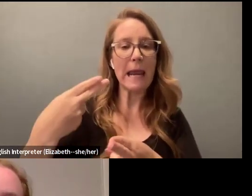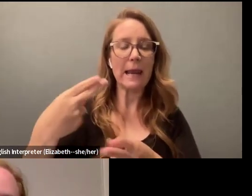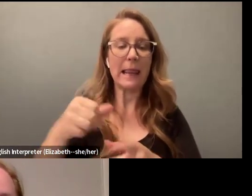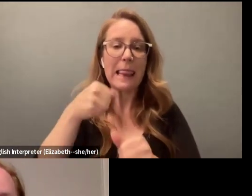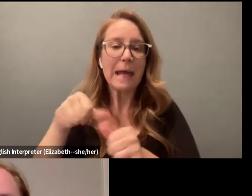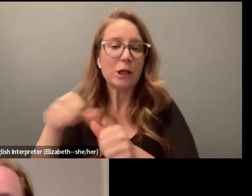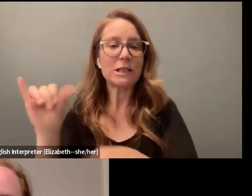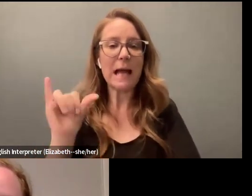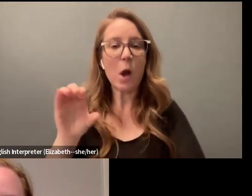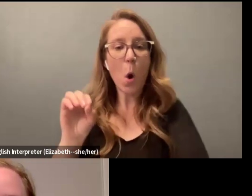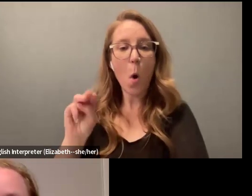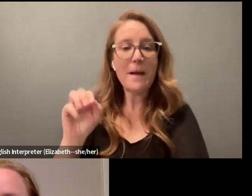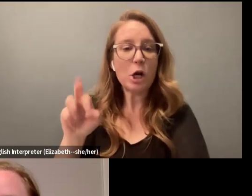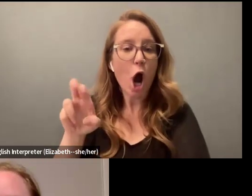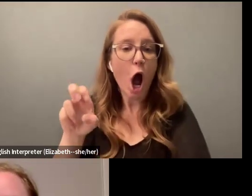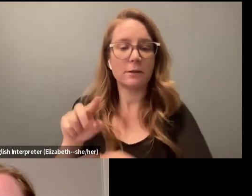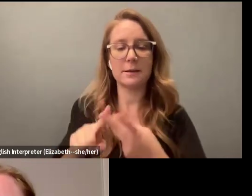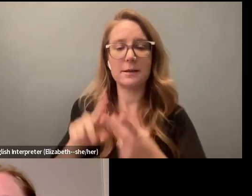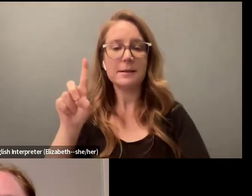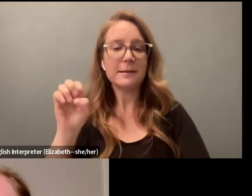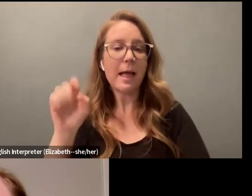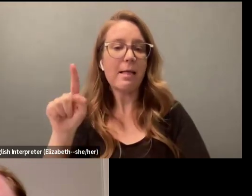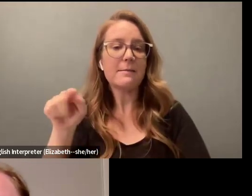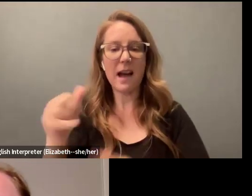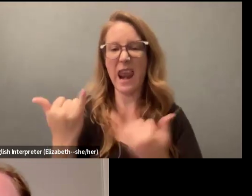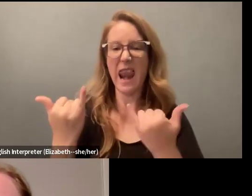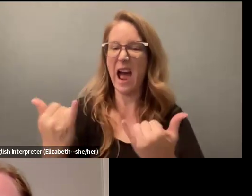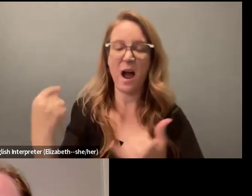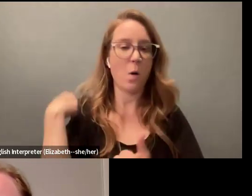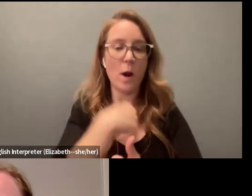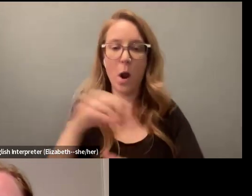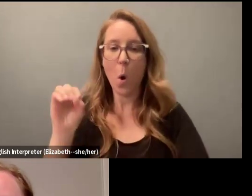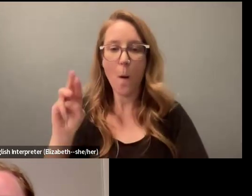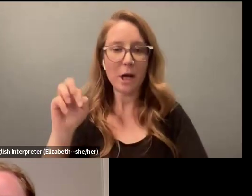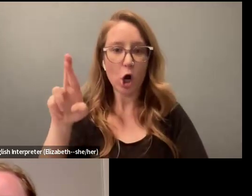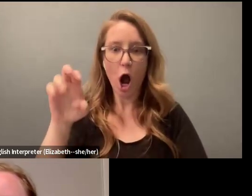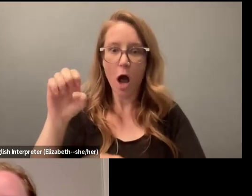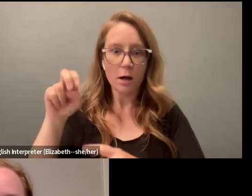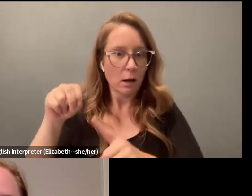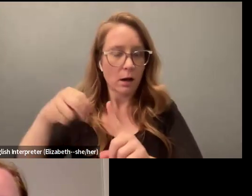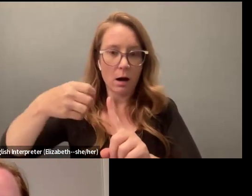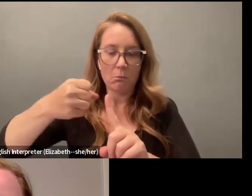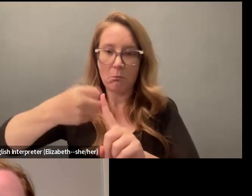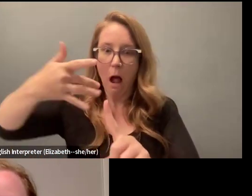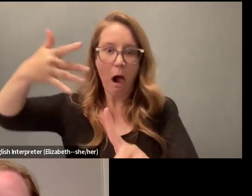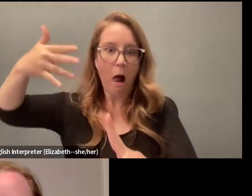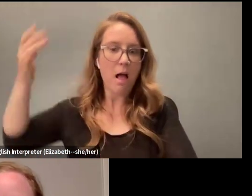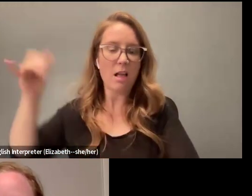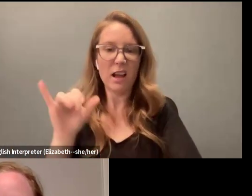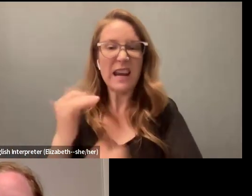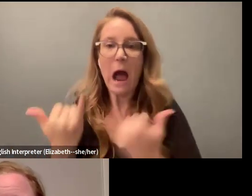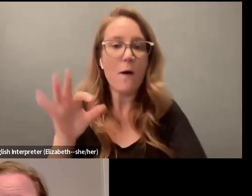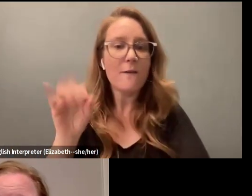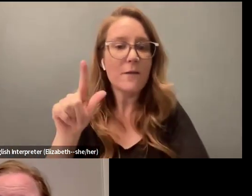letters like Omicron and Delta. We are now deep in the Omicron rabbit hole of flirt,